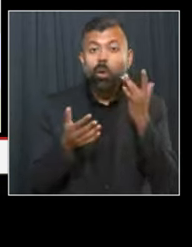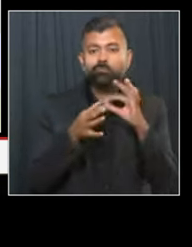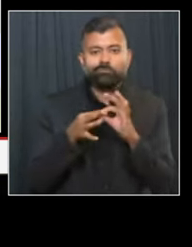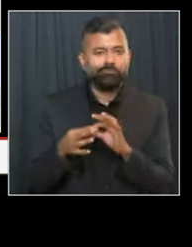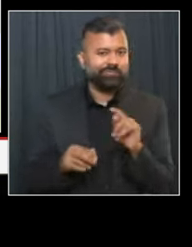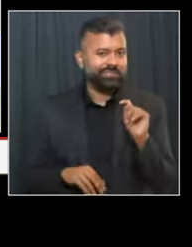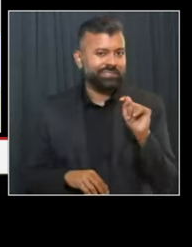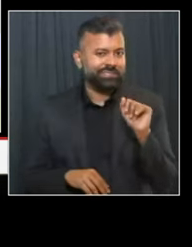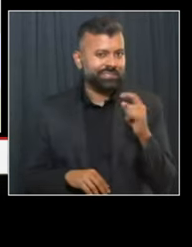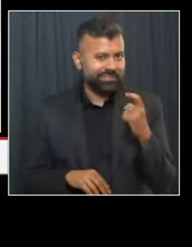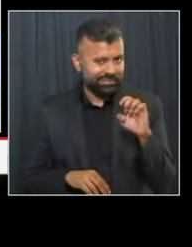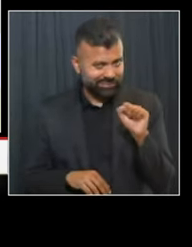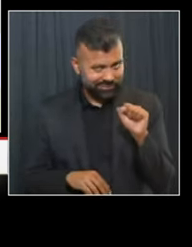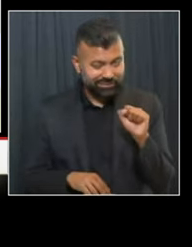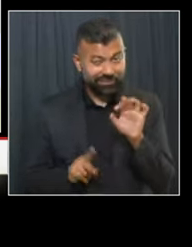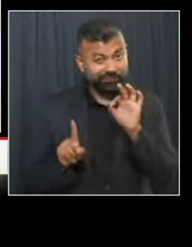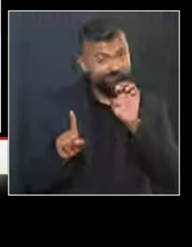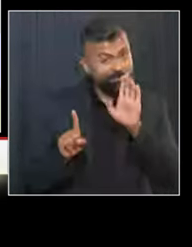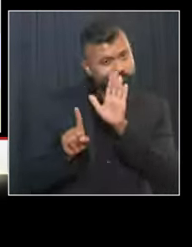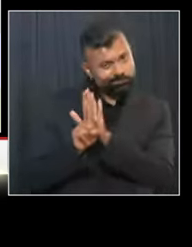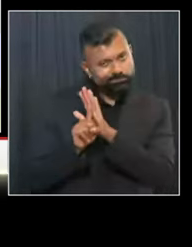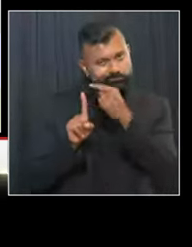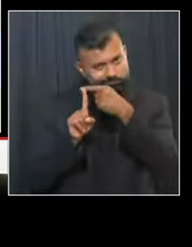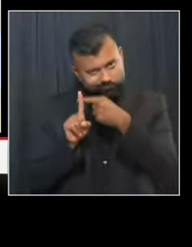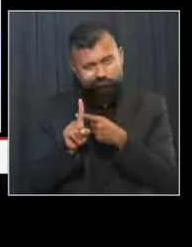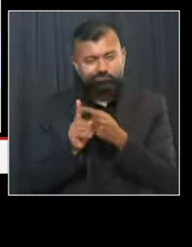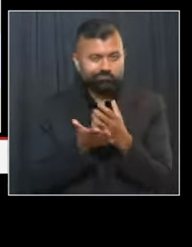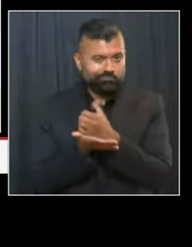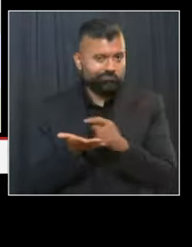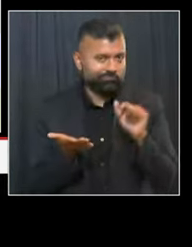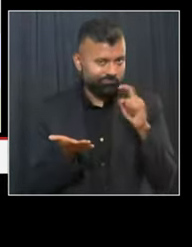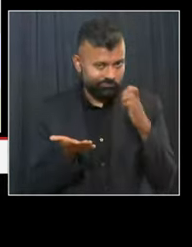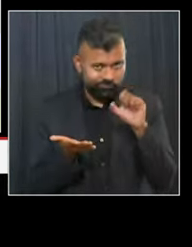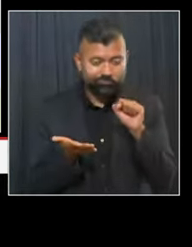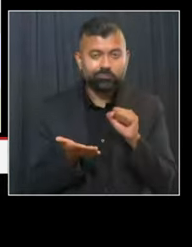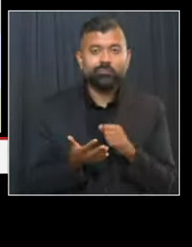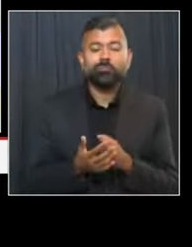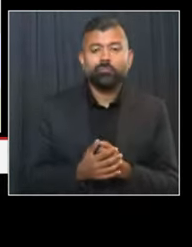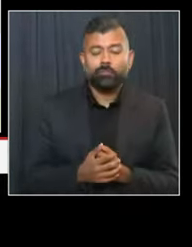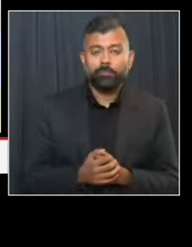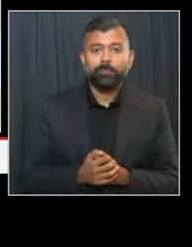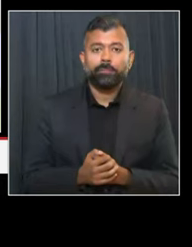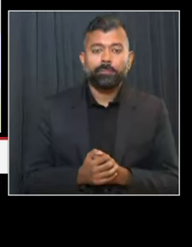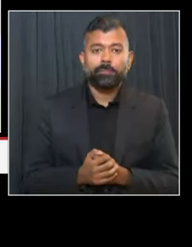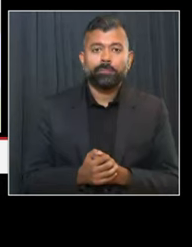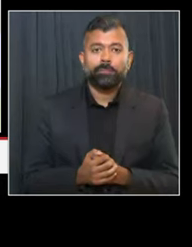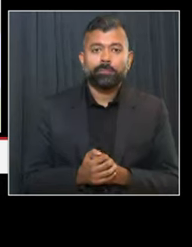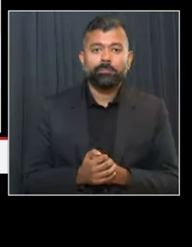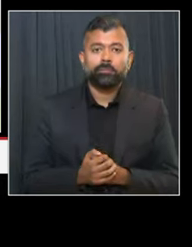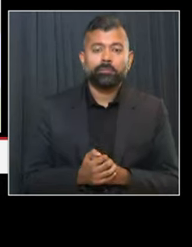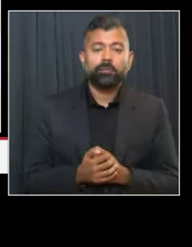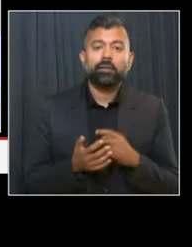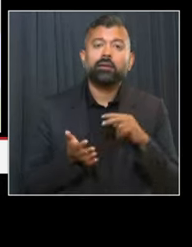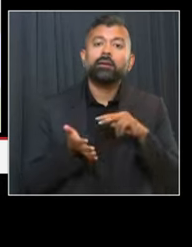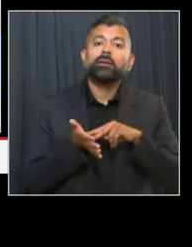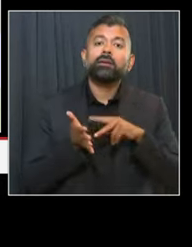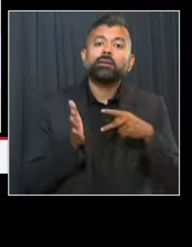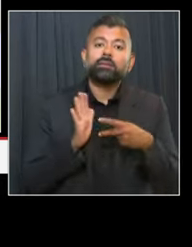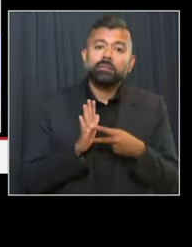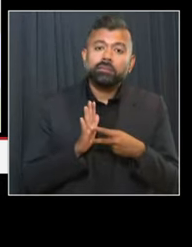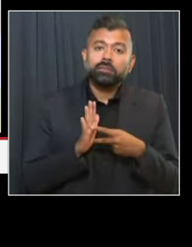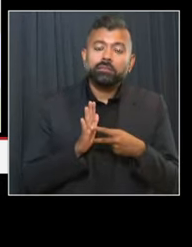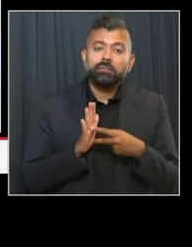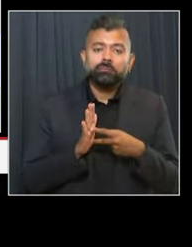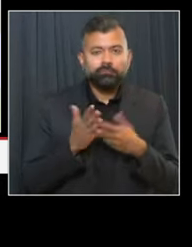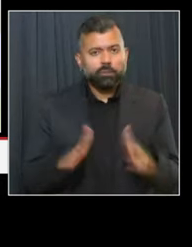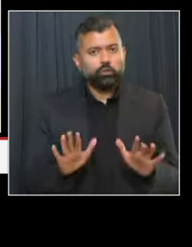came in under the 6% increase, which was under the LBA. And that meant that that was solved. The reason that that